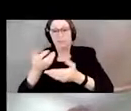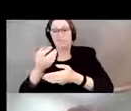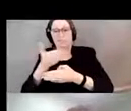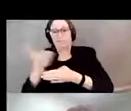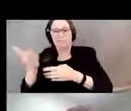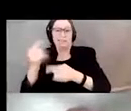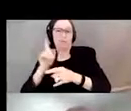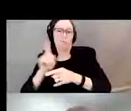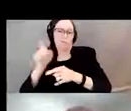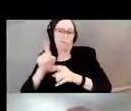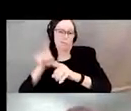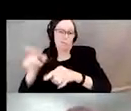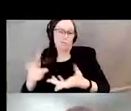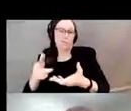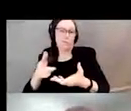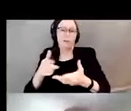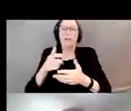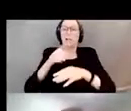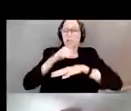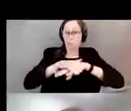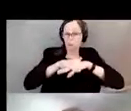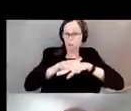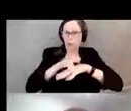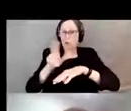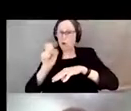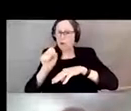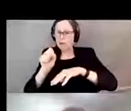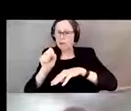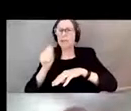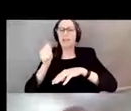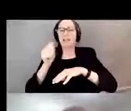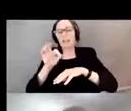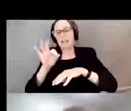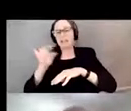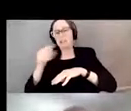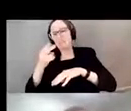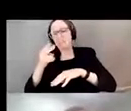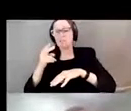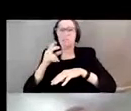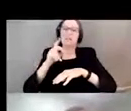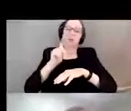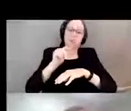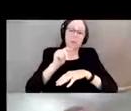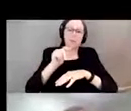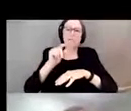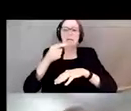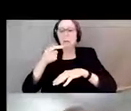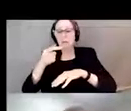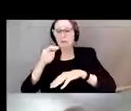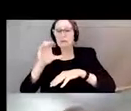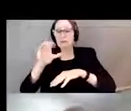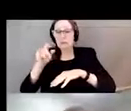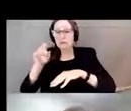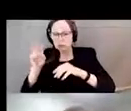the British and the United States in the 19th century and the 20th and 21st century, the Hindu Kush range